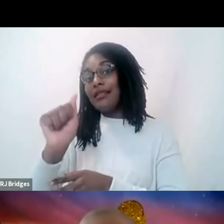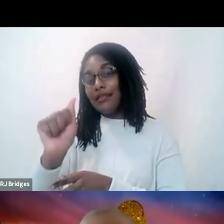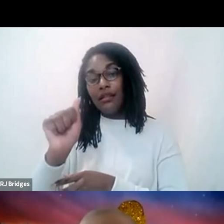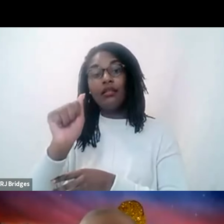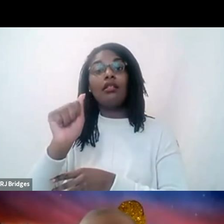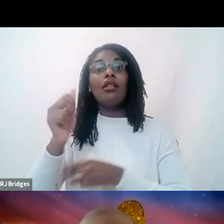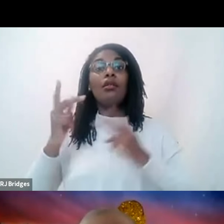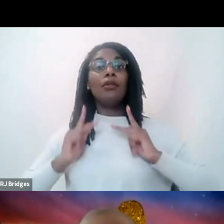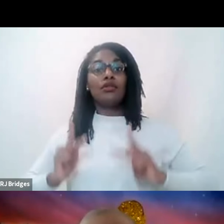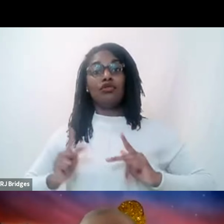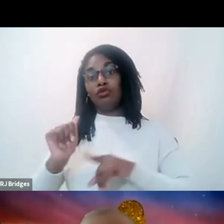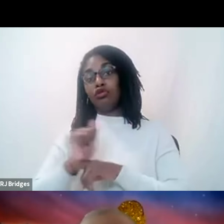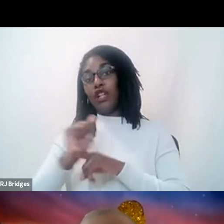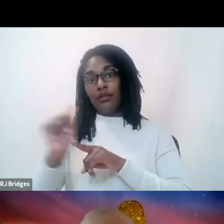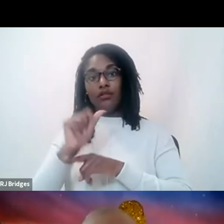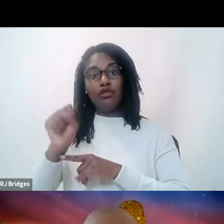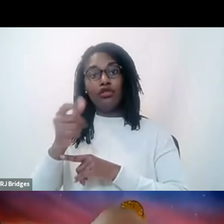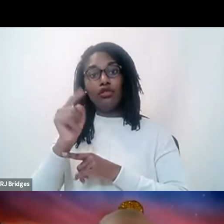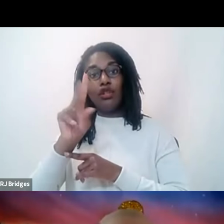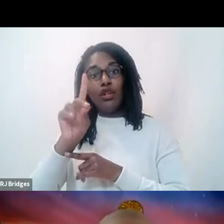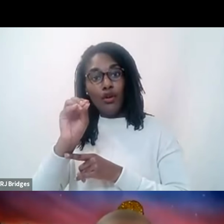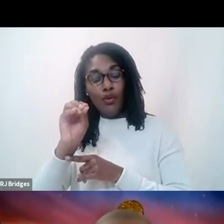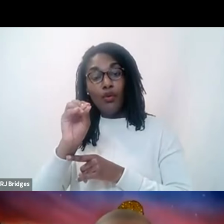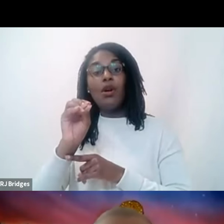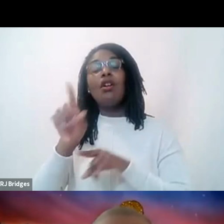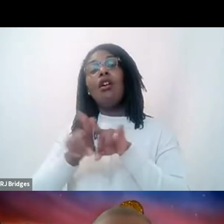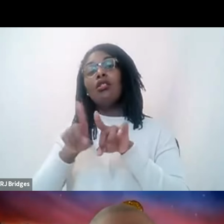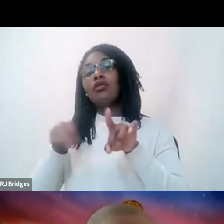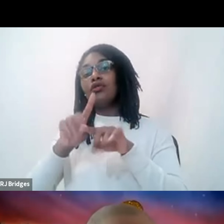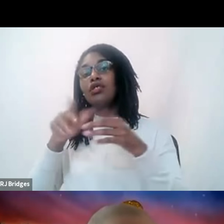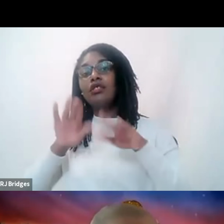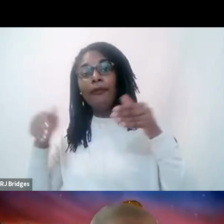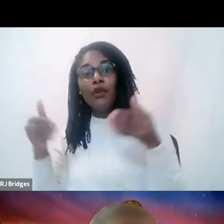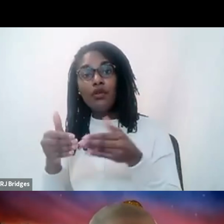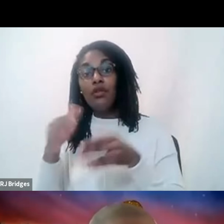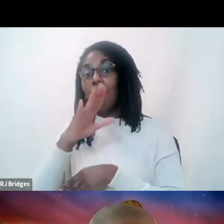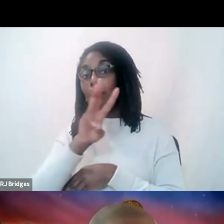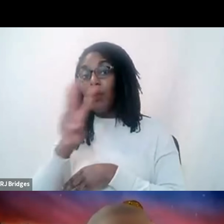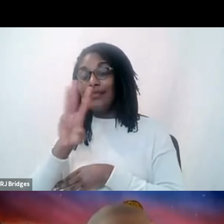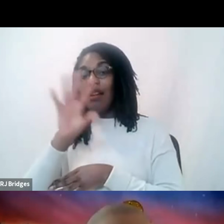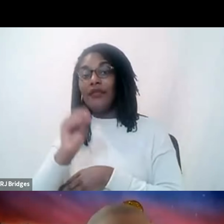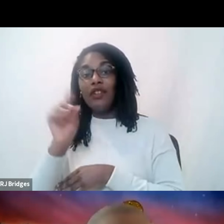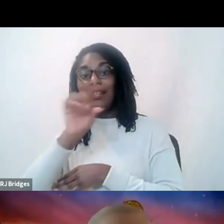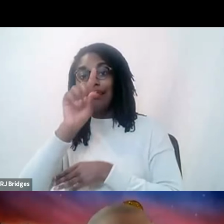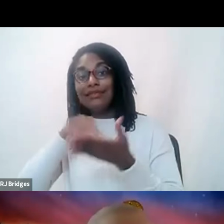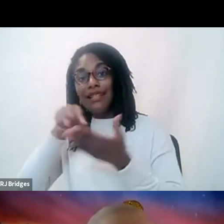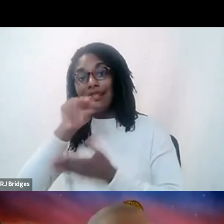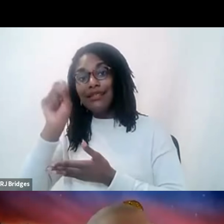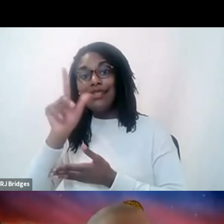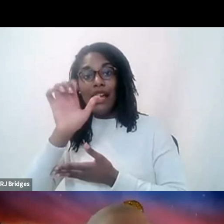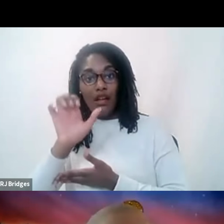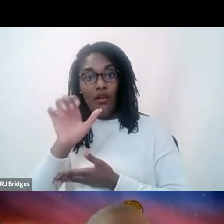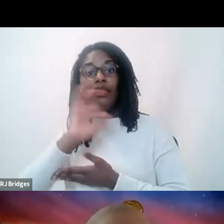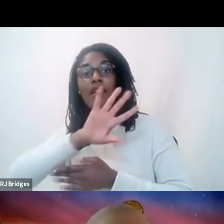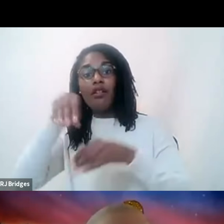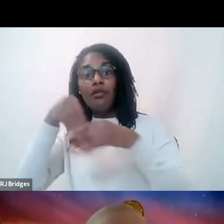Her expertise in both traditional and contemporary West African dance styles has birthed the technique that